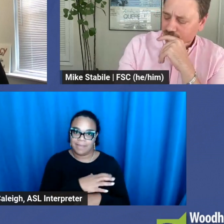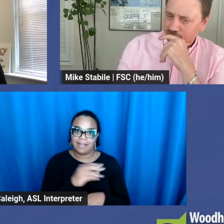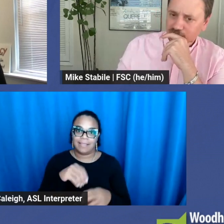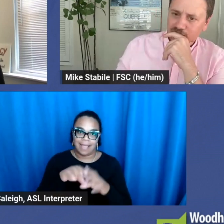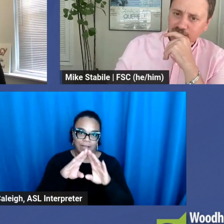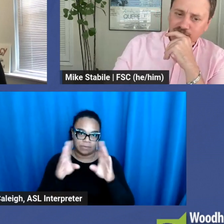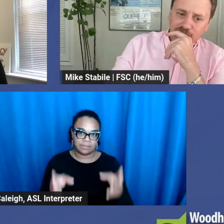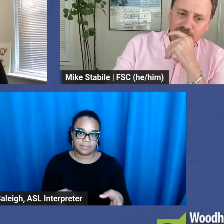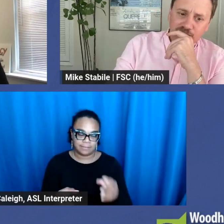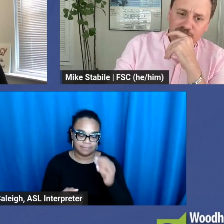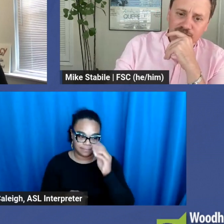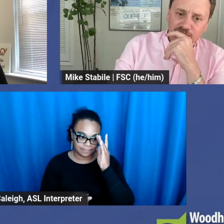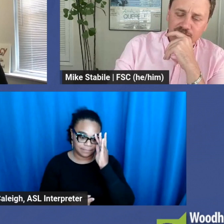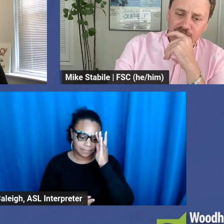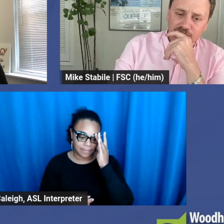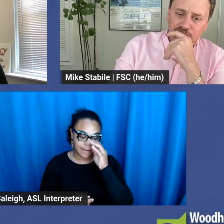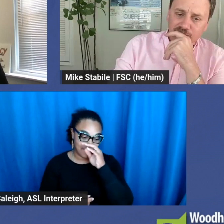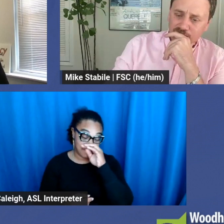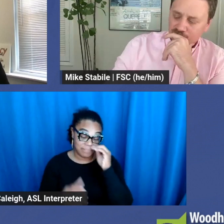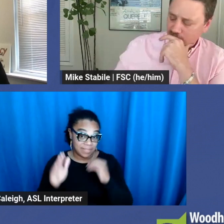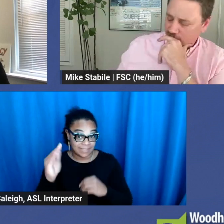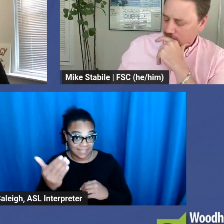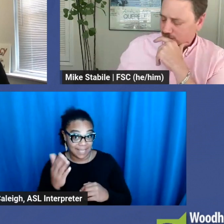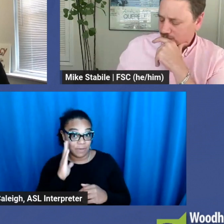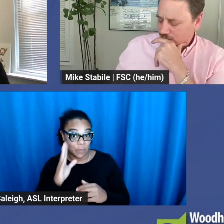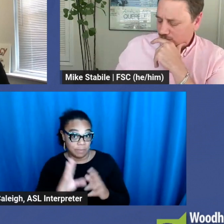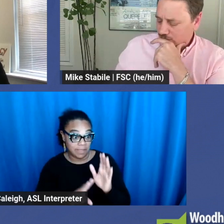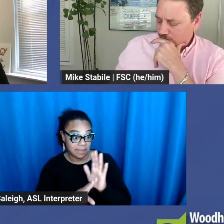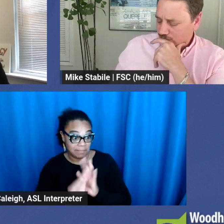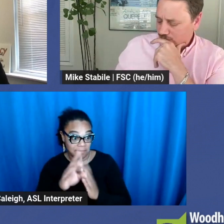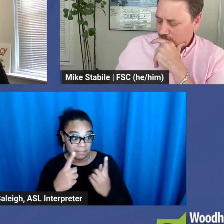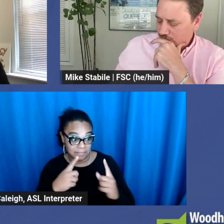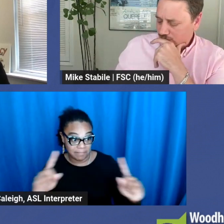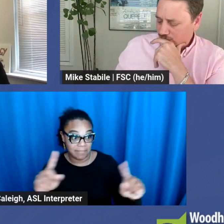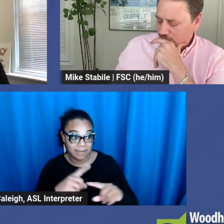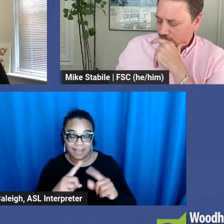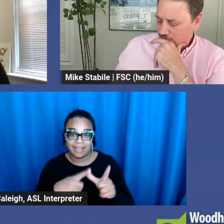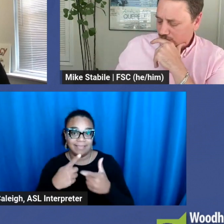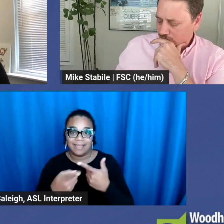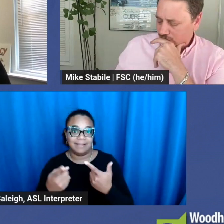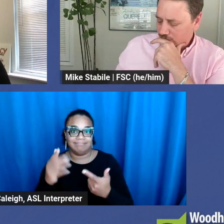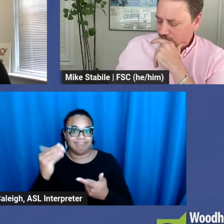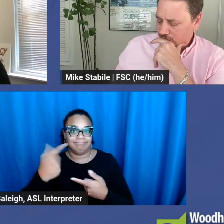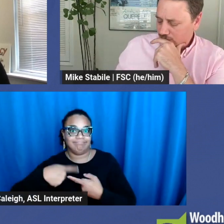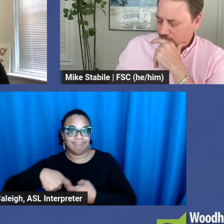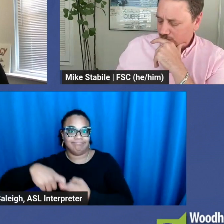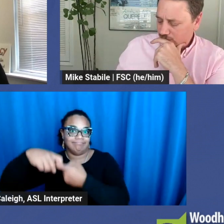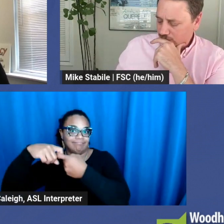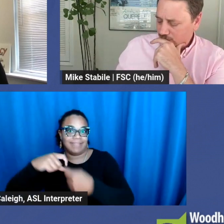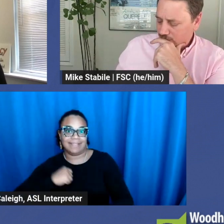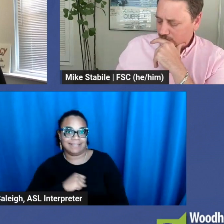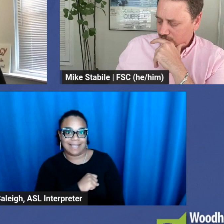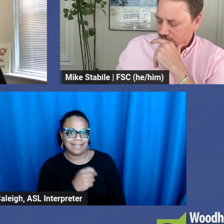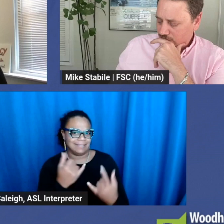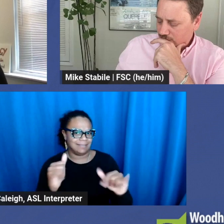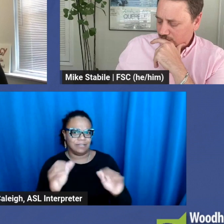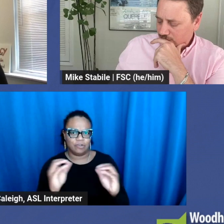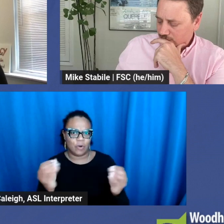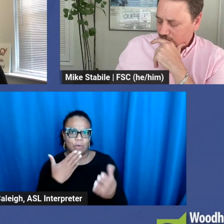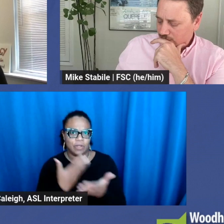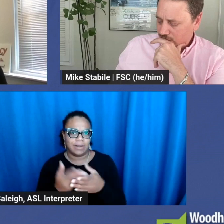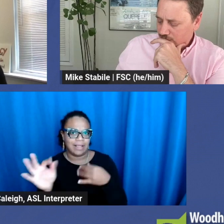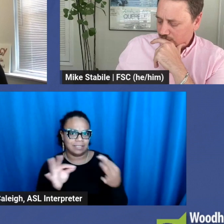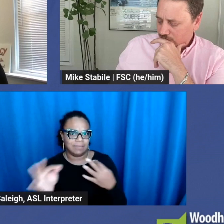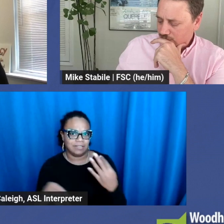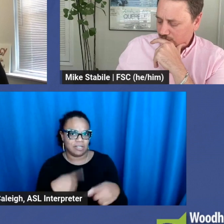and that seemed like it had some momentum, and then it kind of stalled out in the Senate, and there's still no really good explanation for why. It's